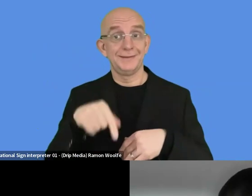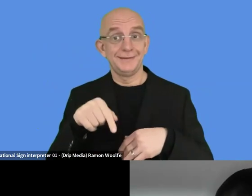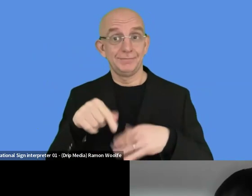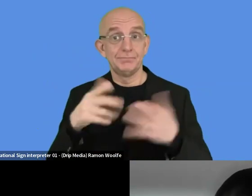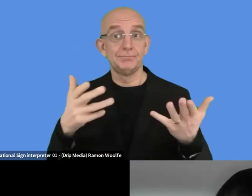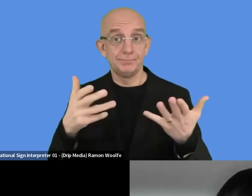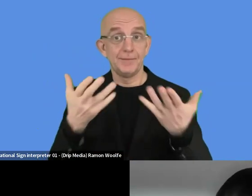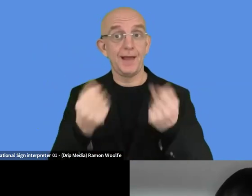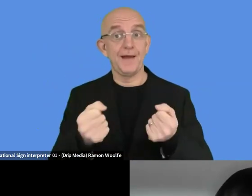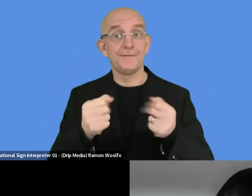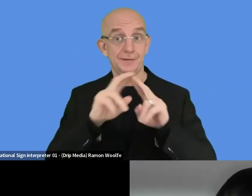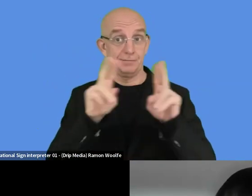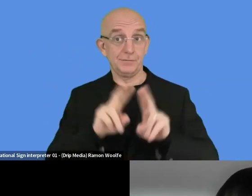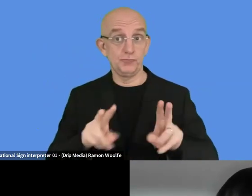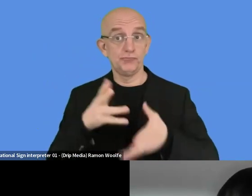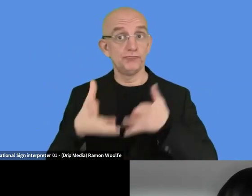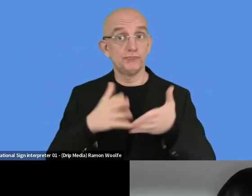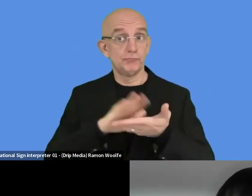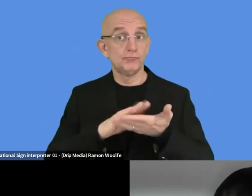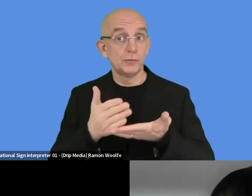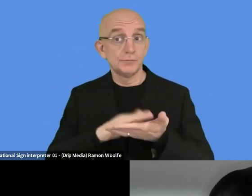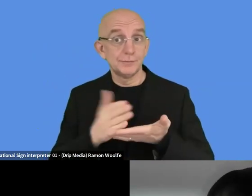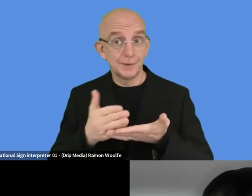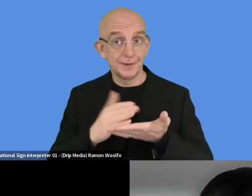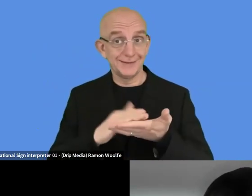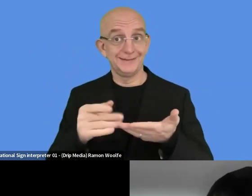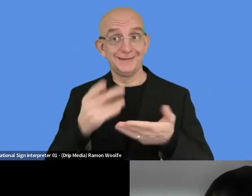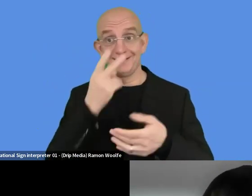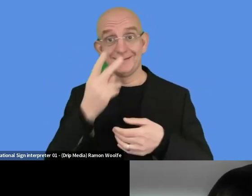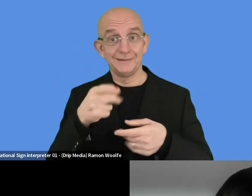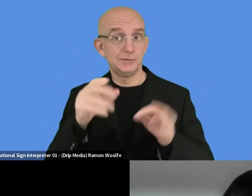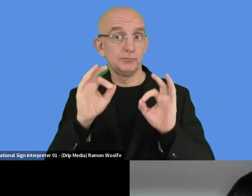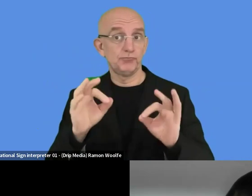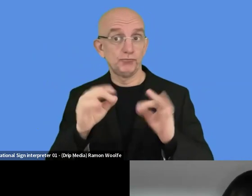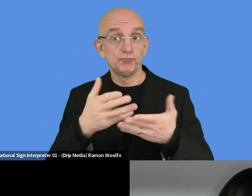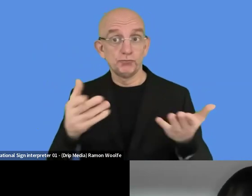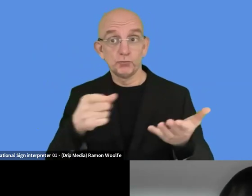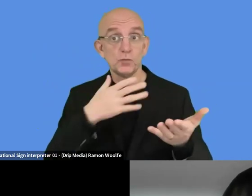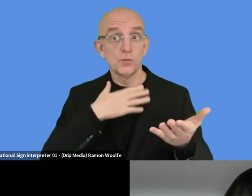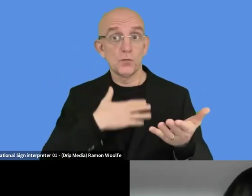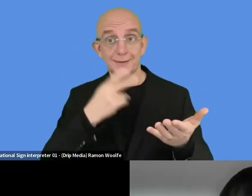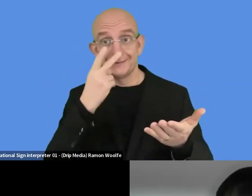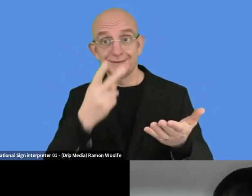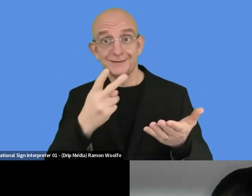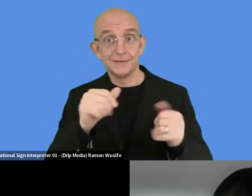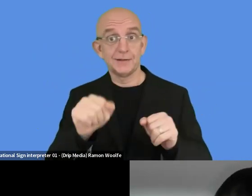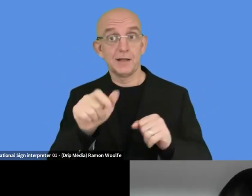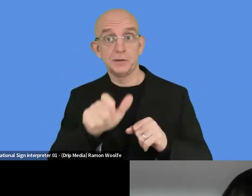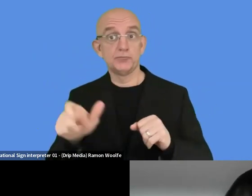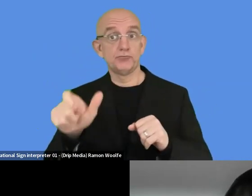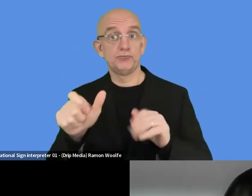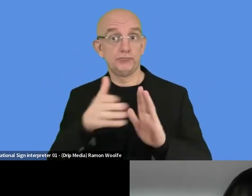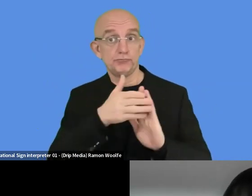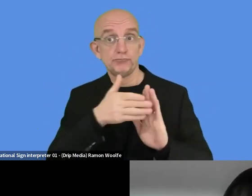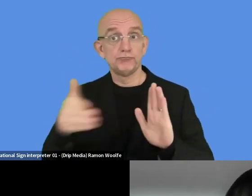interpreter that is pinned and should be able, and you should be able to see him through all of the webinar, as well